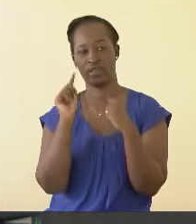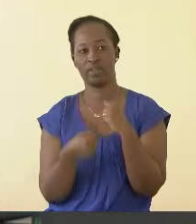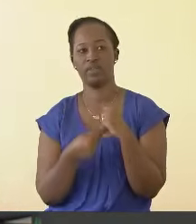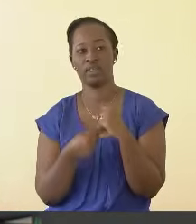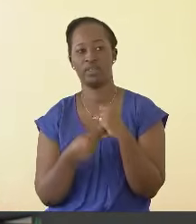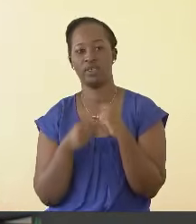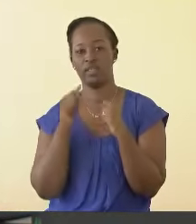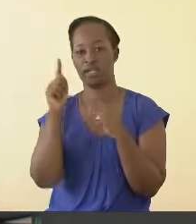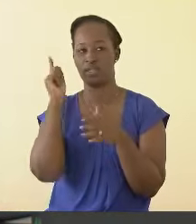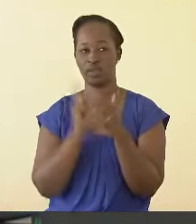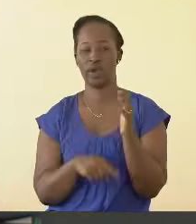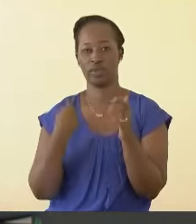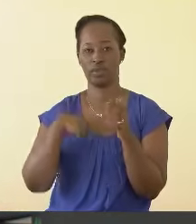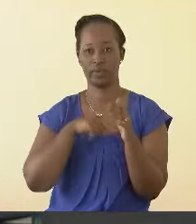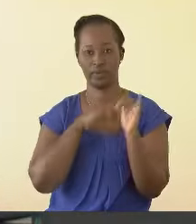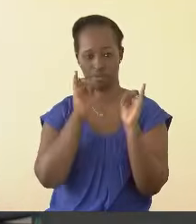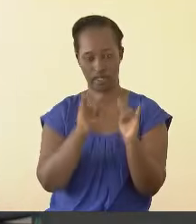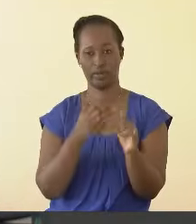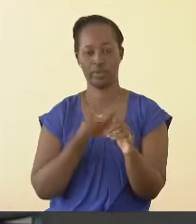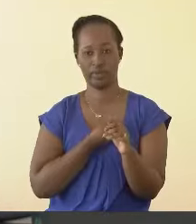1,900,000. So that is what you remain with.